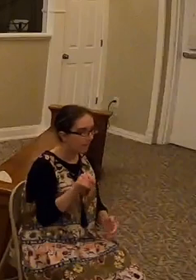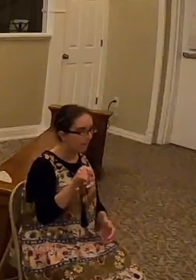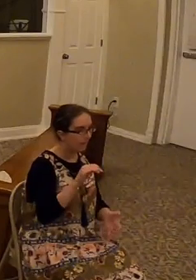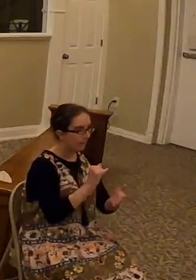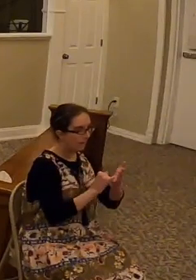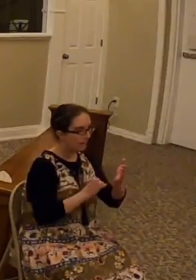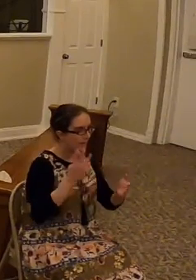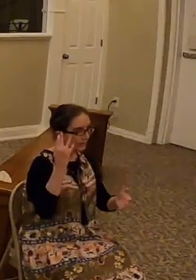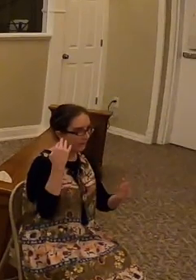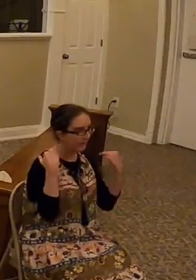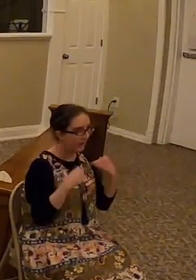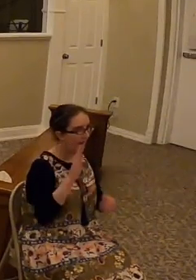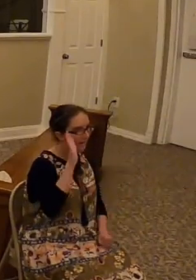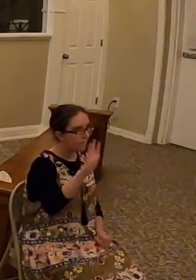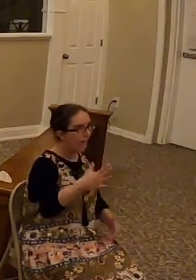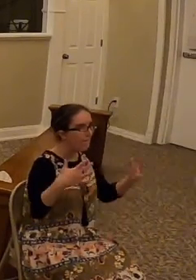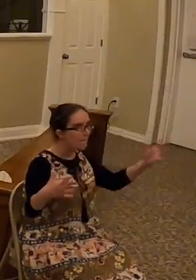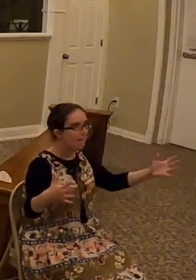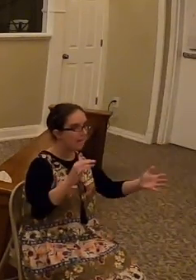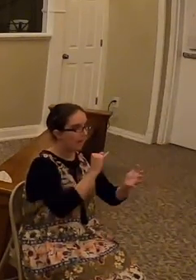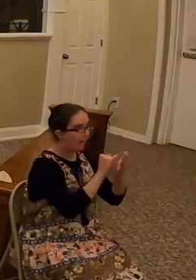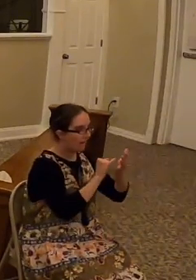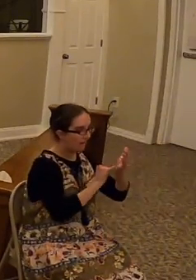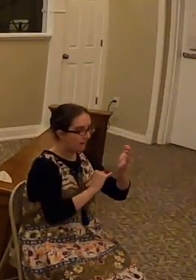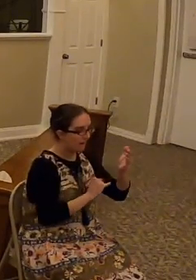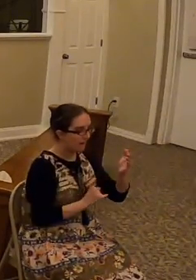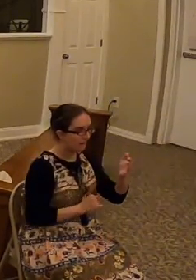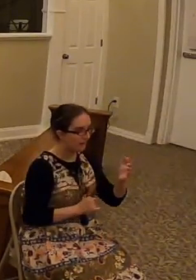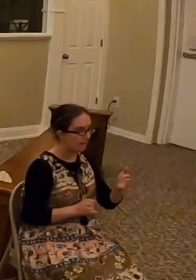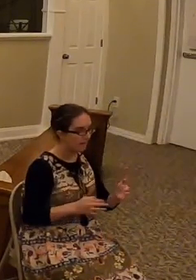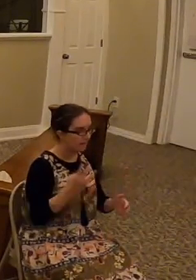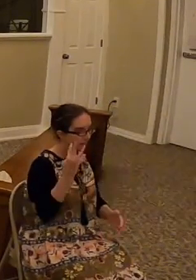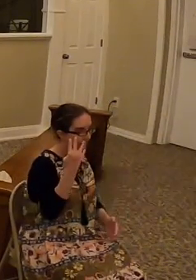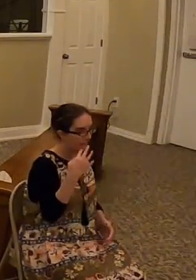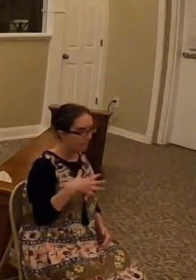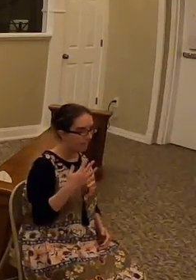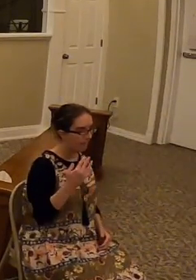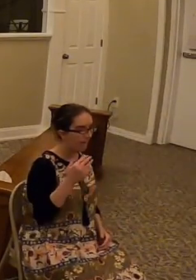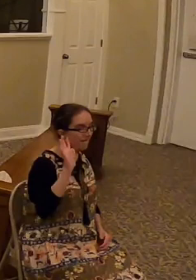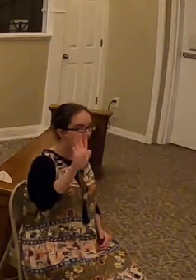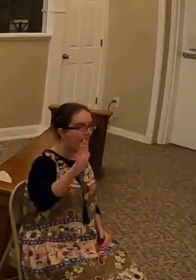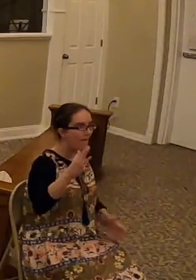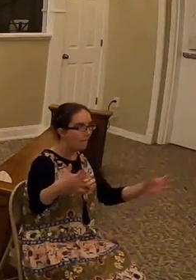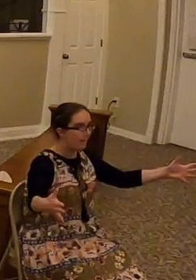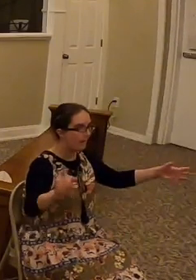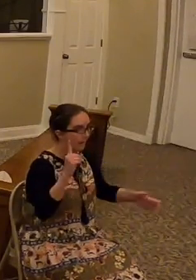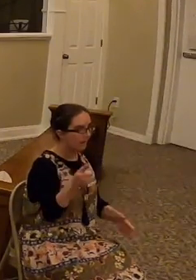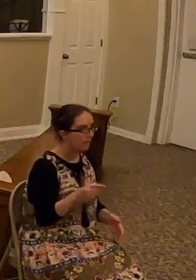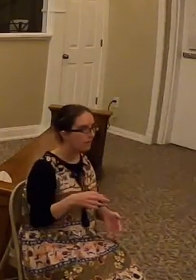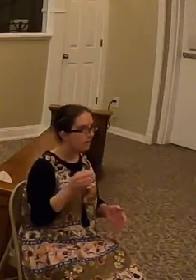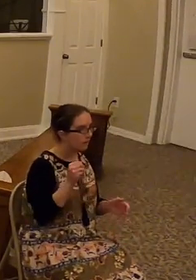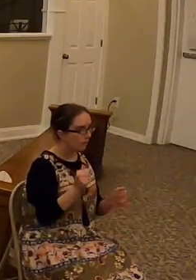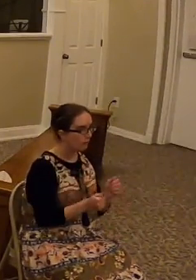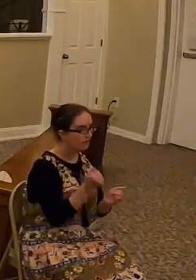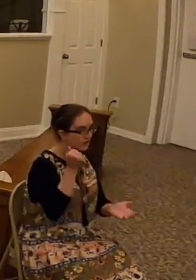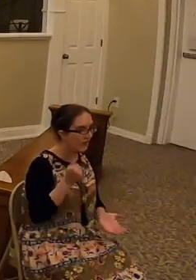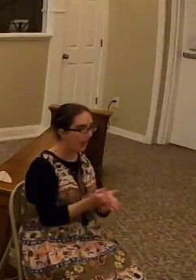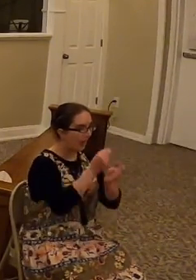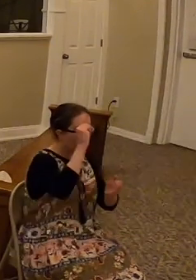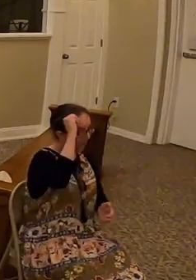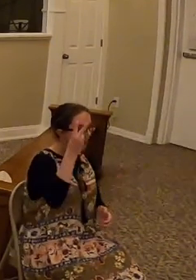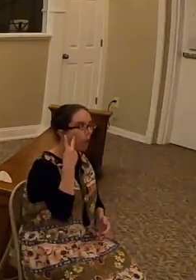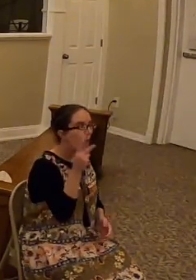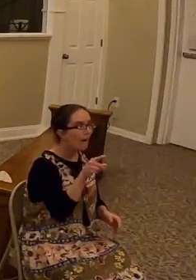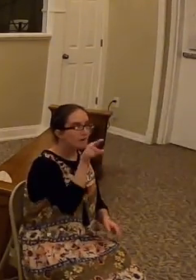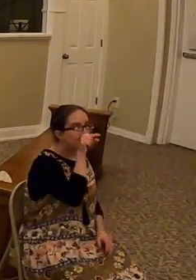the tail feathers, he's got 5 major tail feathers. That's not the only tail feathers he's got, but he's got 5 major ones, which aid him. You